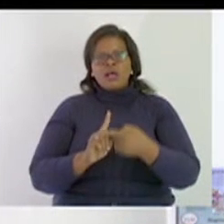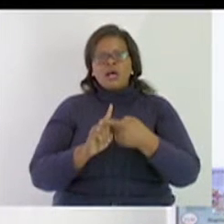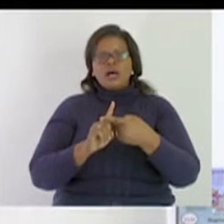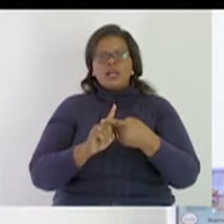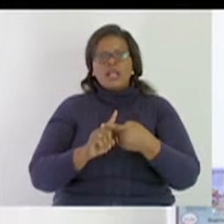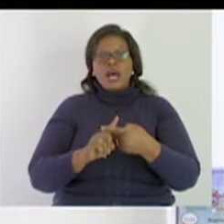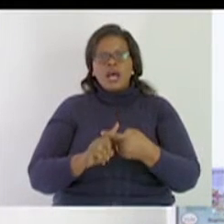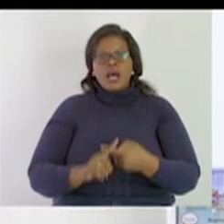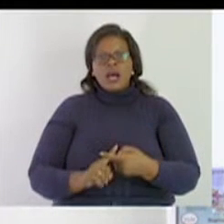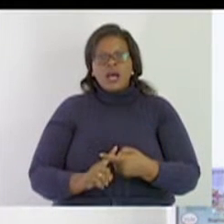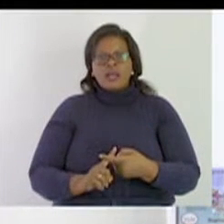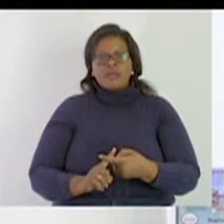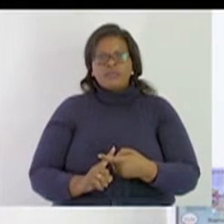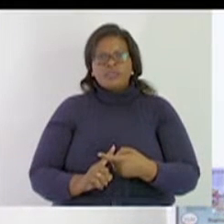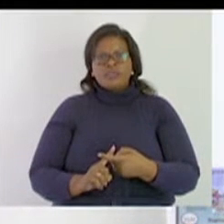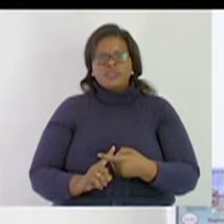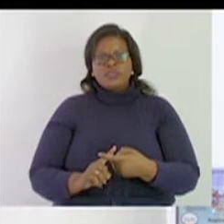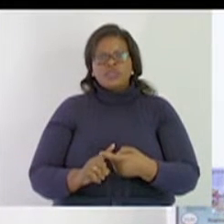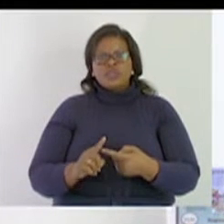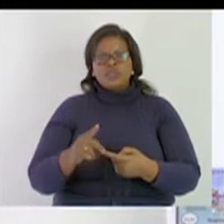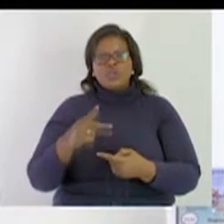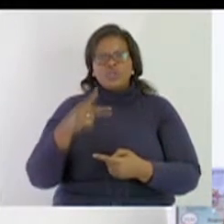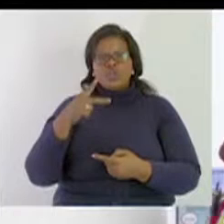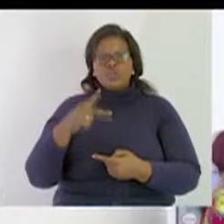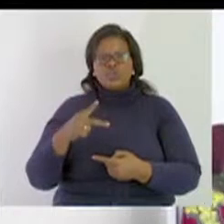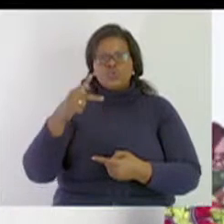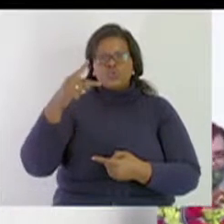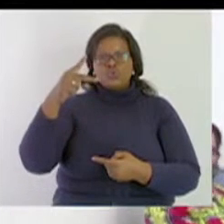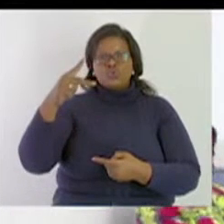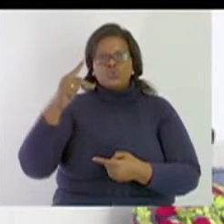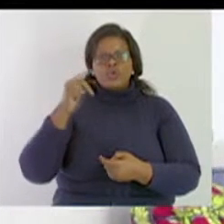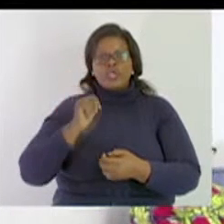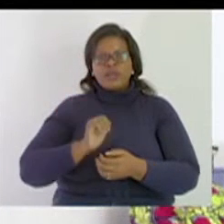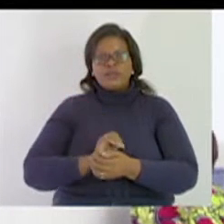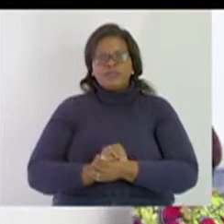times 2 squared.